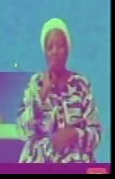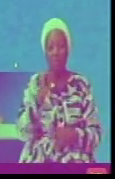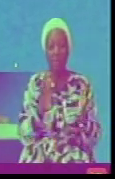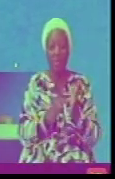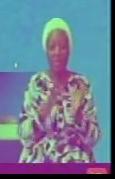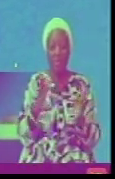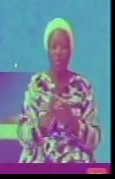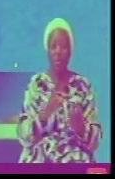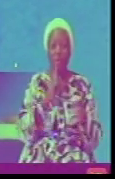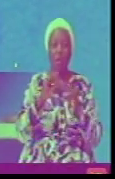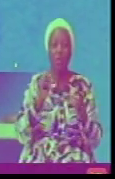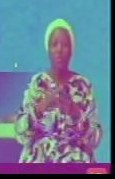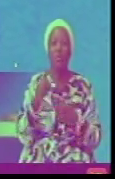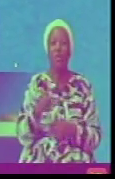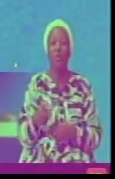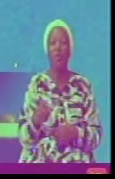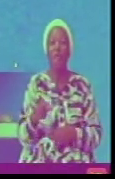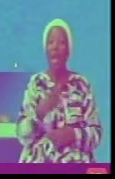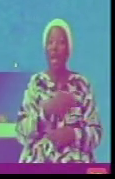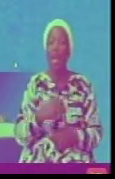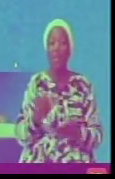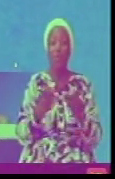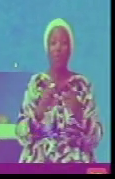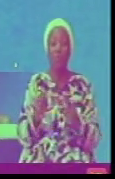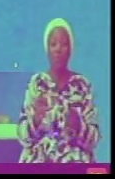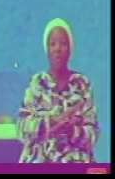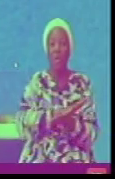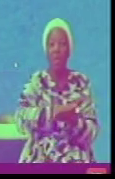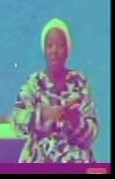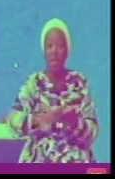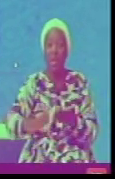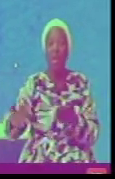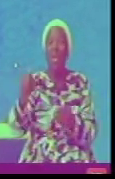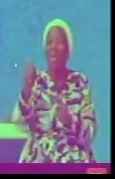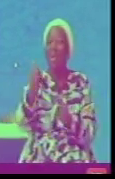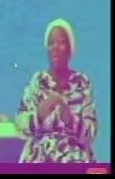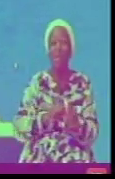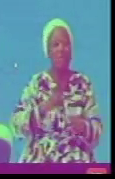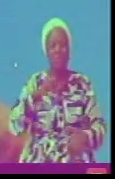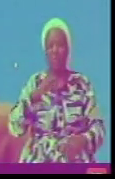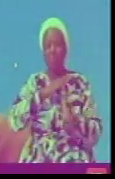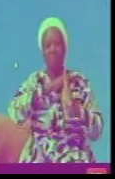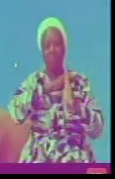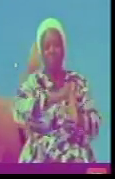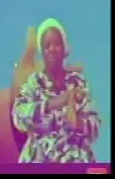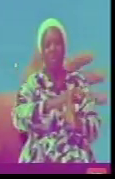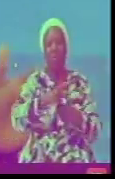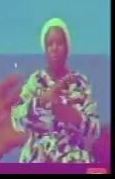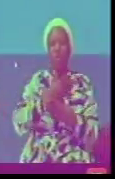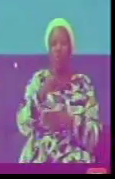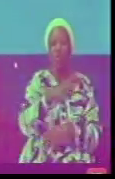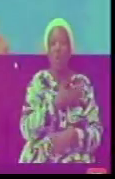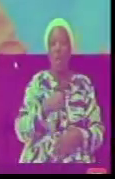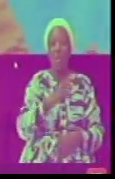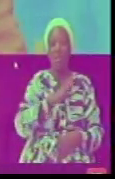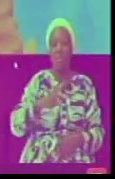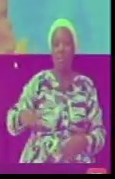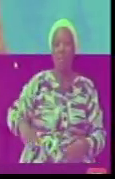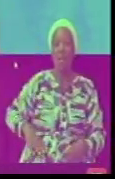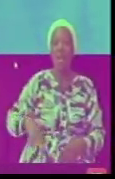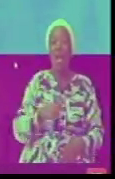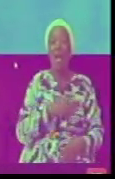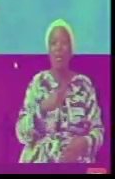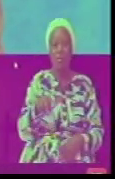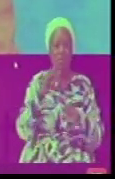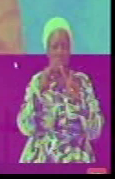from verse 14. Here is Jesus talking to you. And you want to clear every